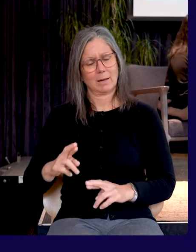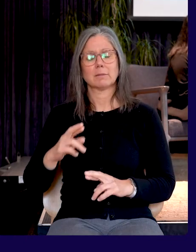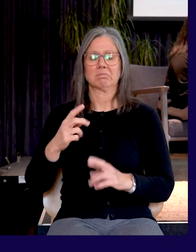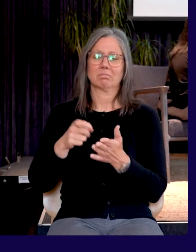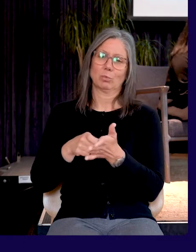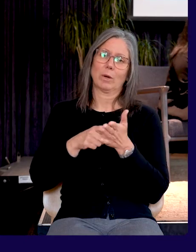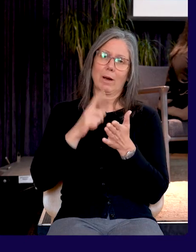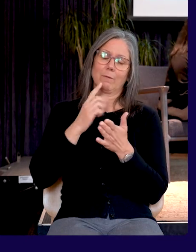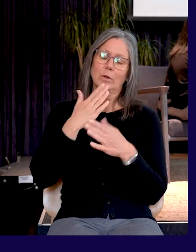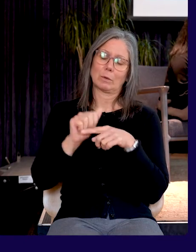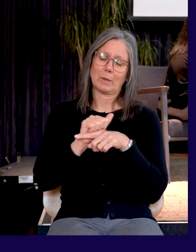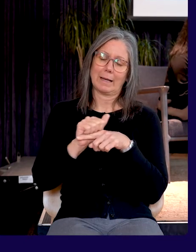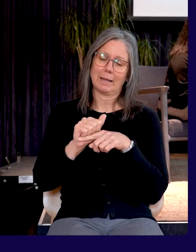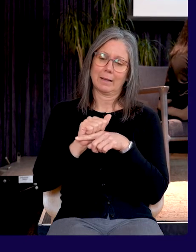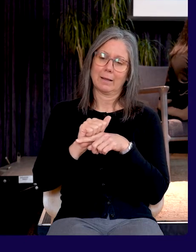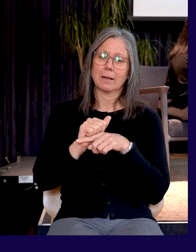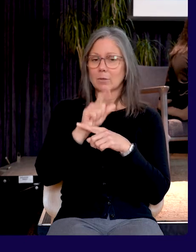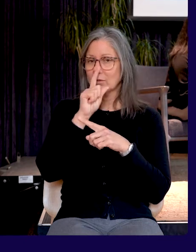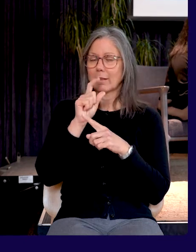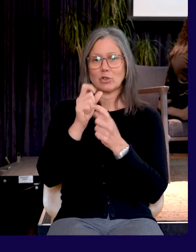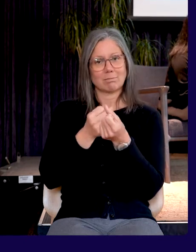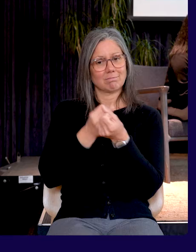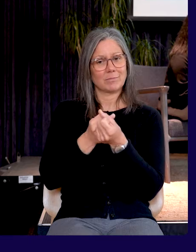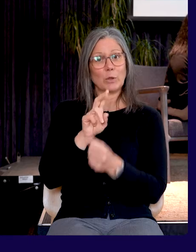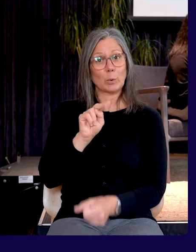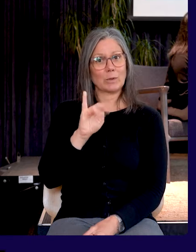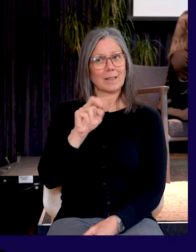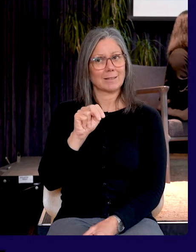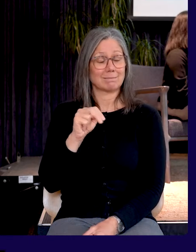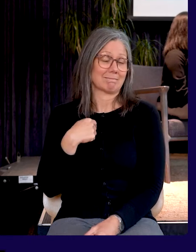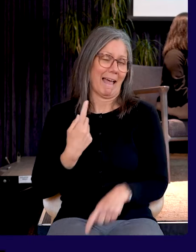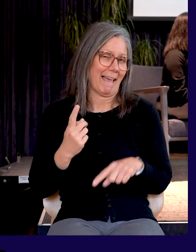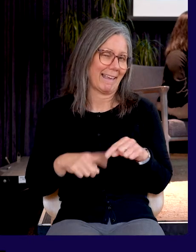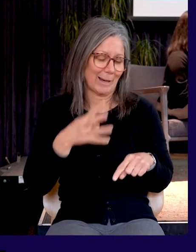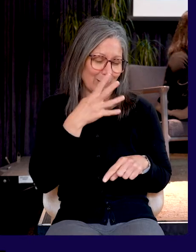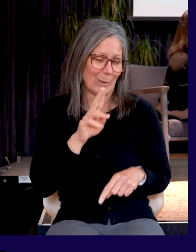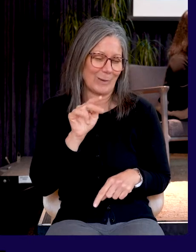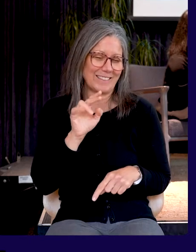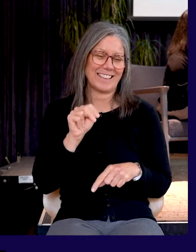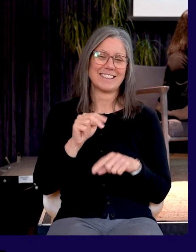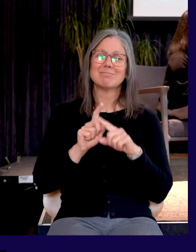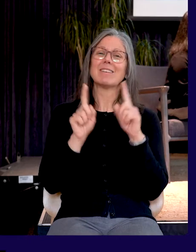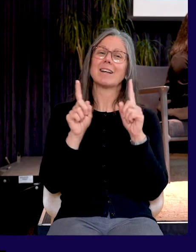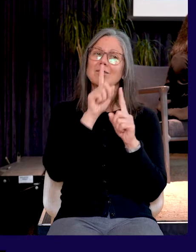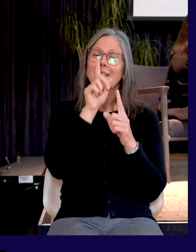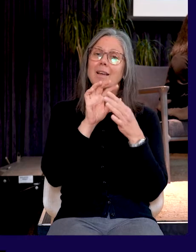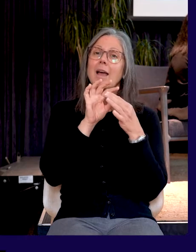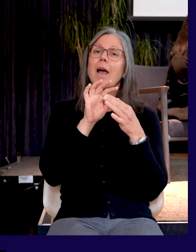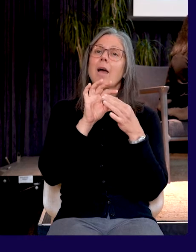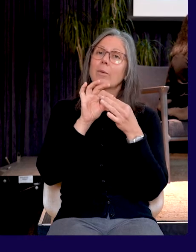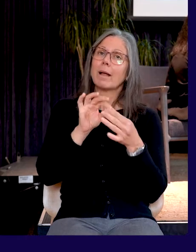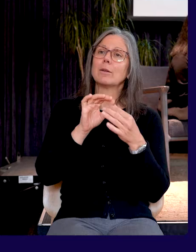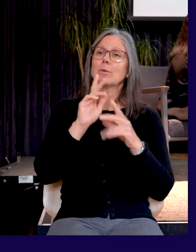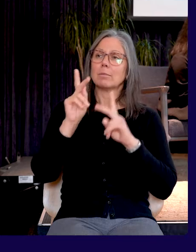required for good training. And just a plug on unions, because how could I not? Unions are about bringing people